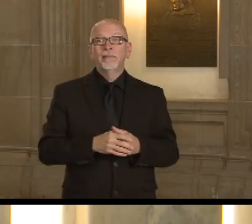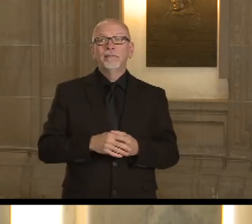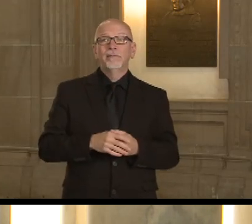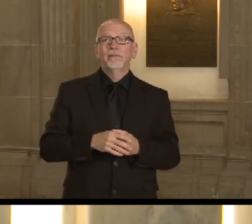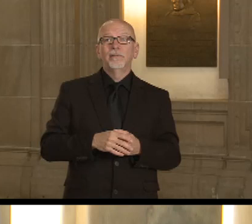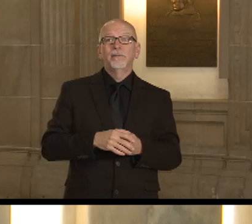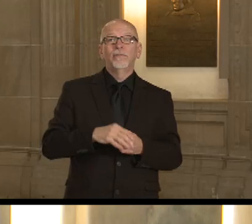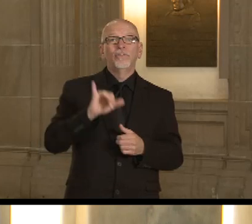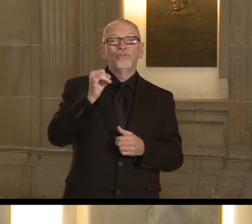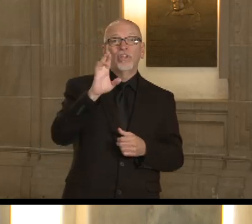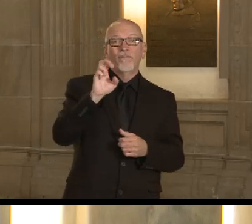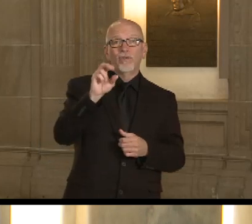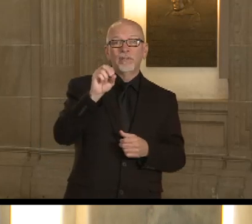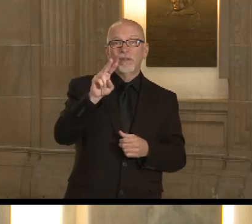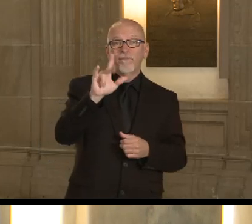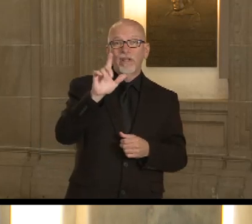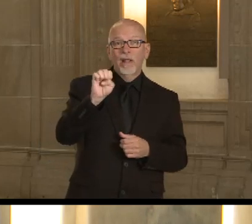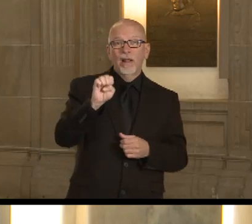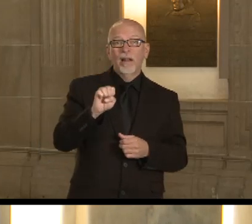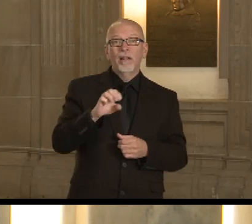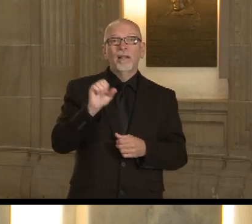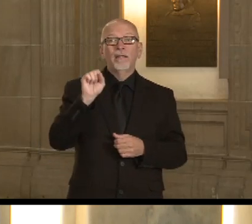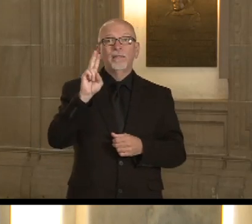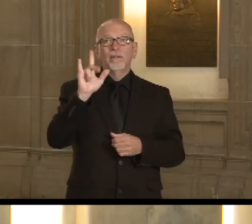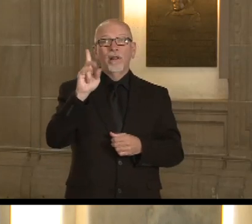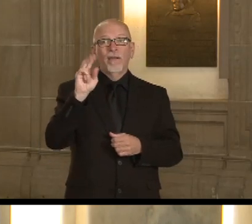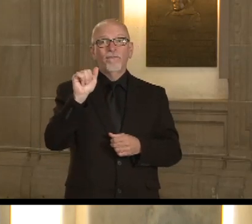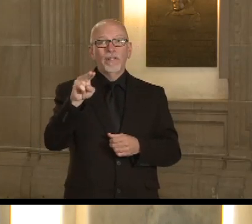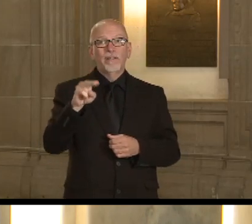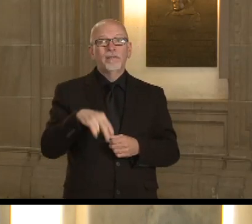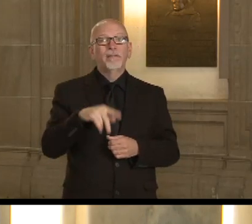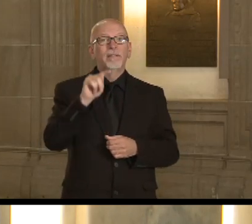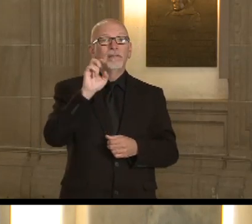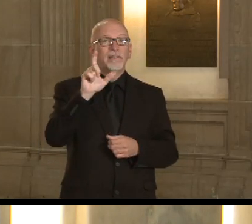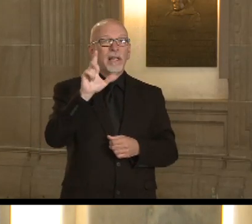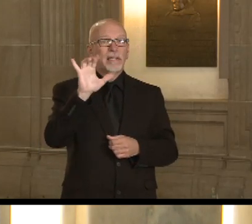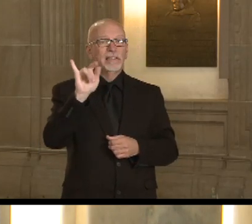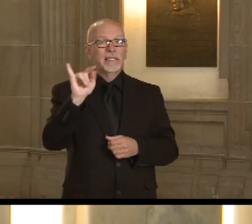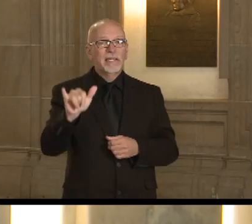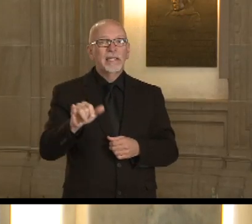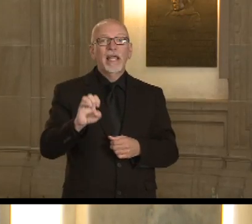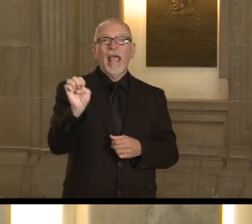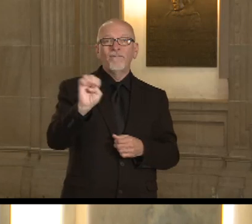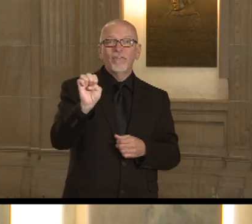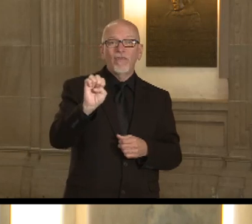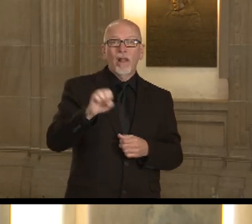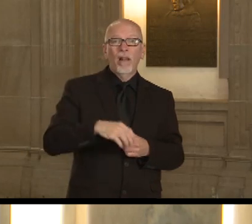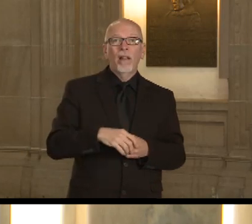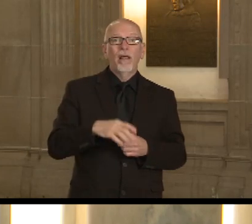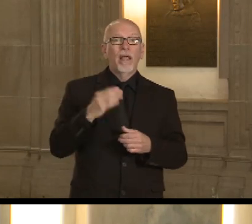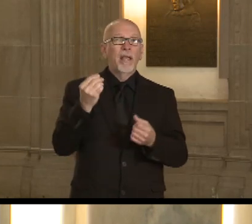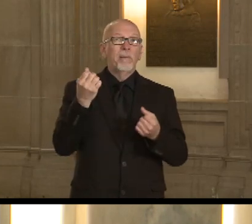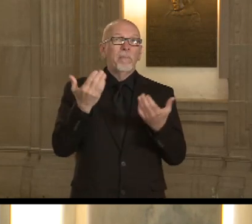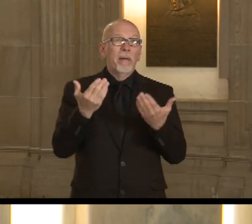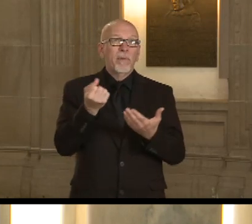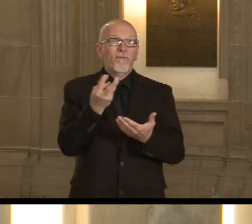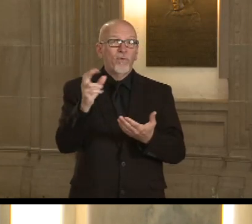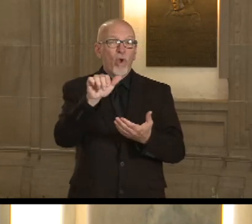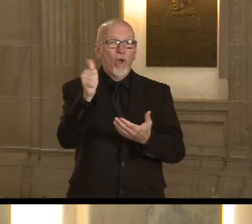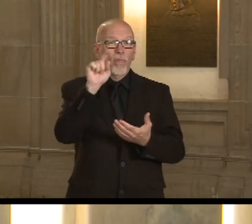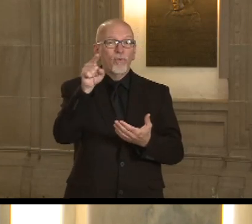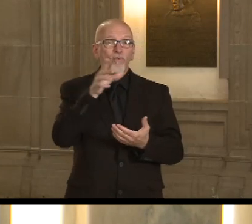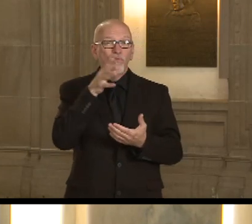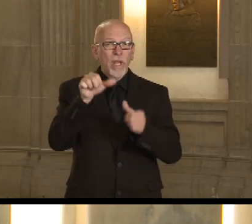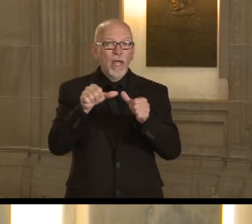Indianapolis, Jeffersonville, Sullivan, Tell City, Evansville, and maybe even a few other